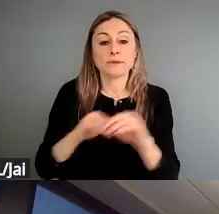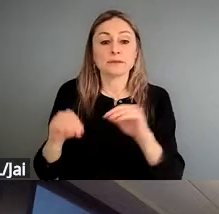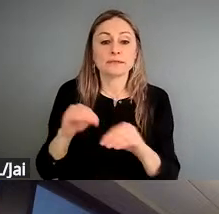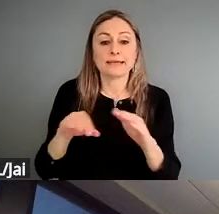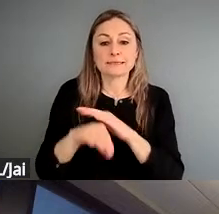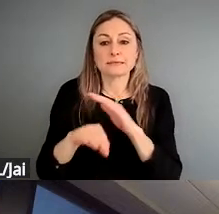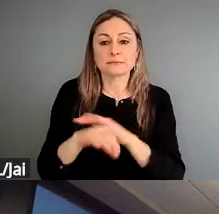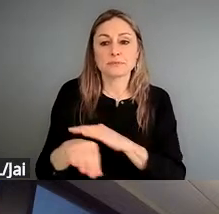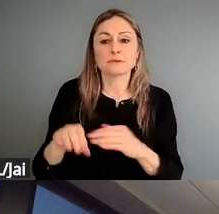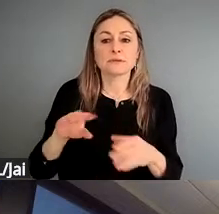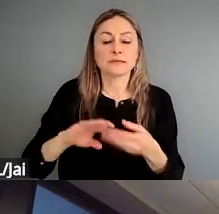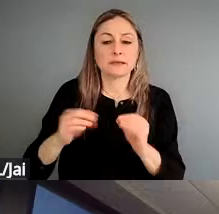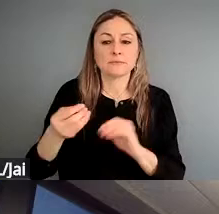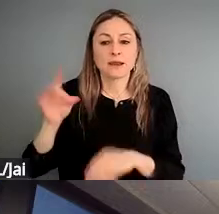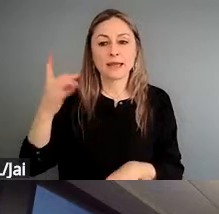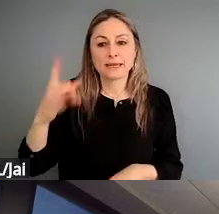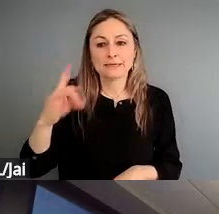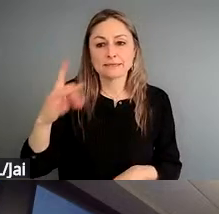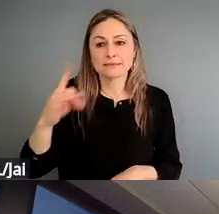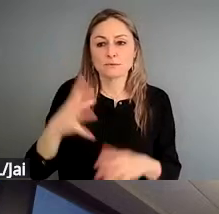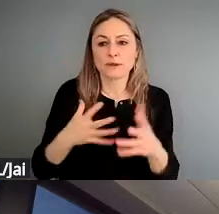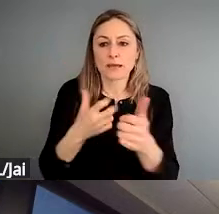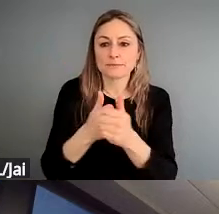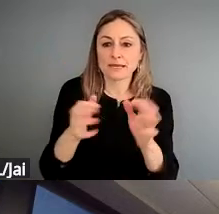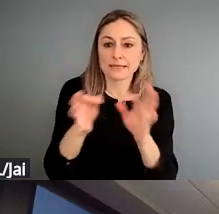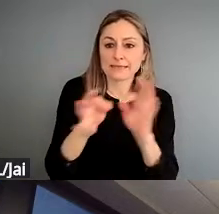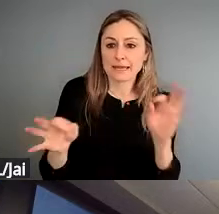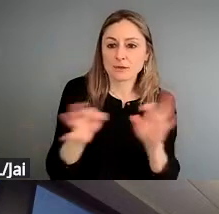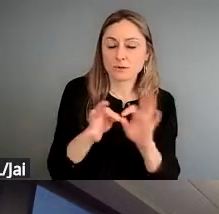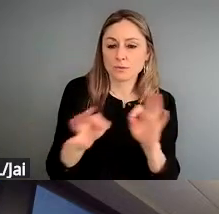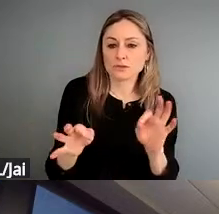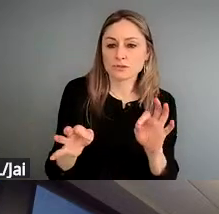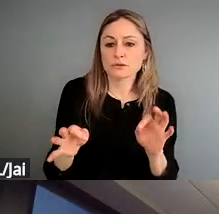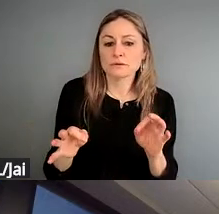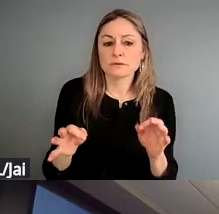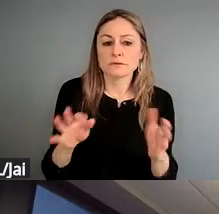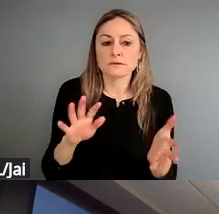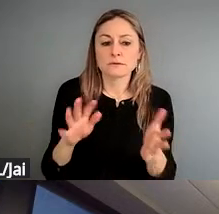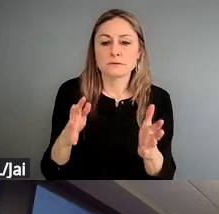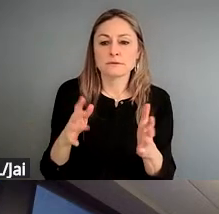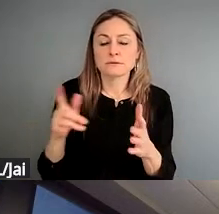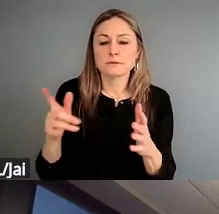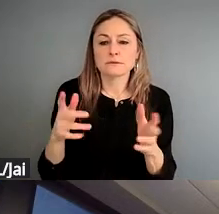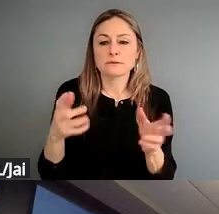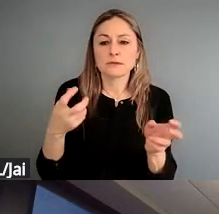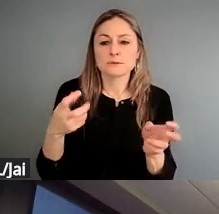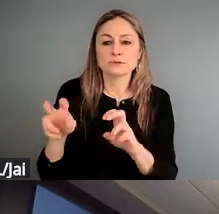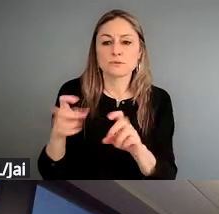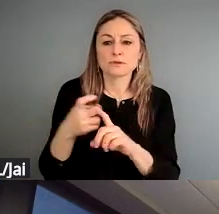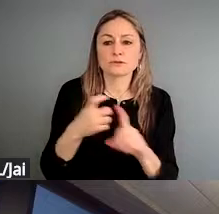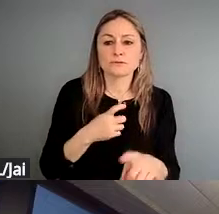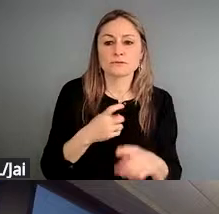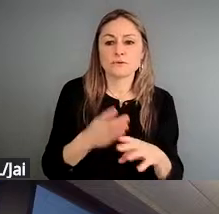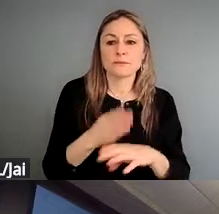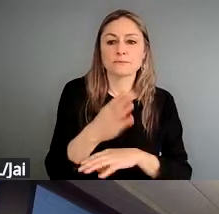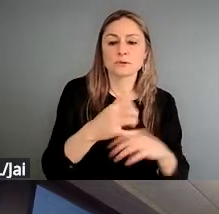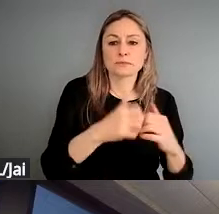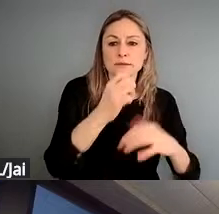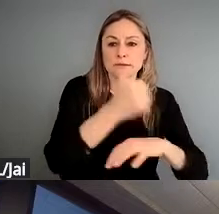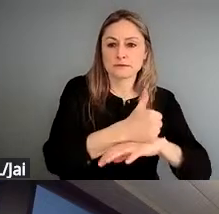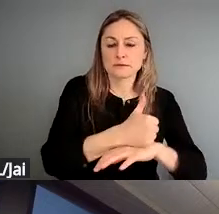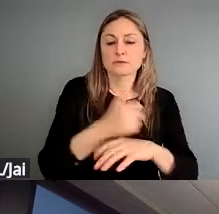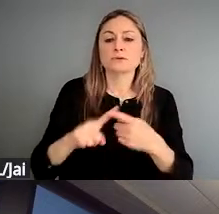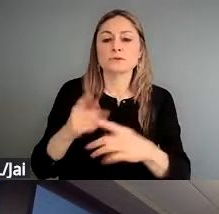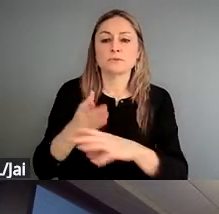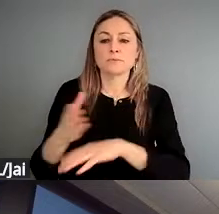18, we updated language so that there was a switch from post-implementation to